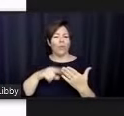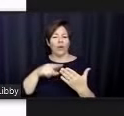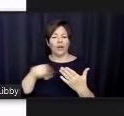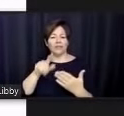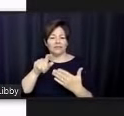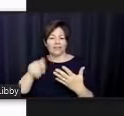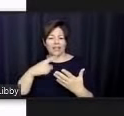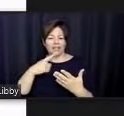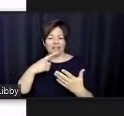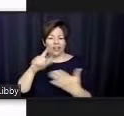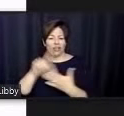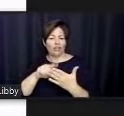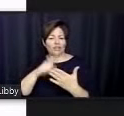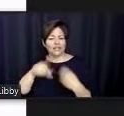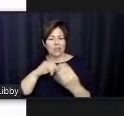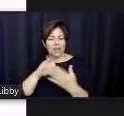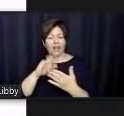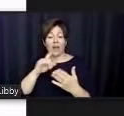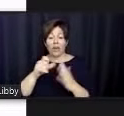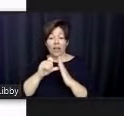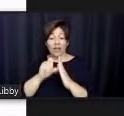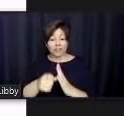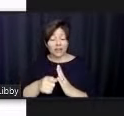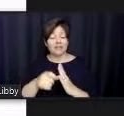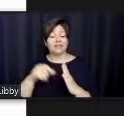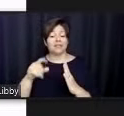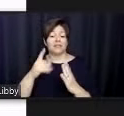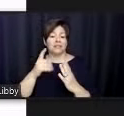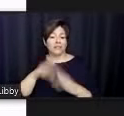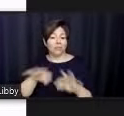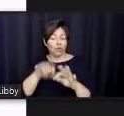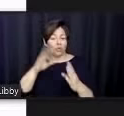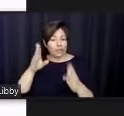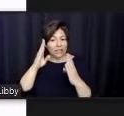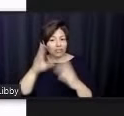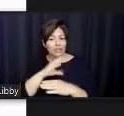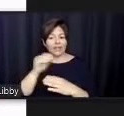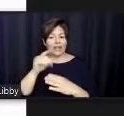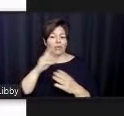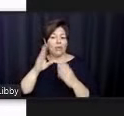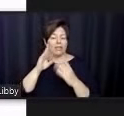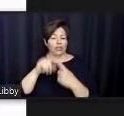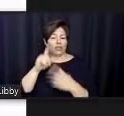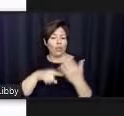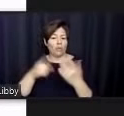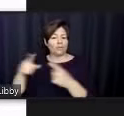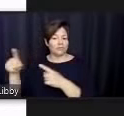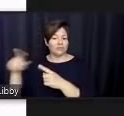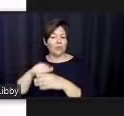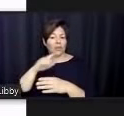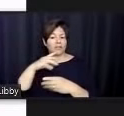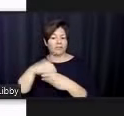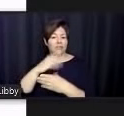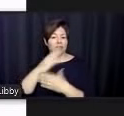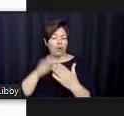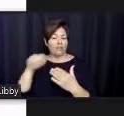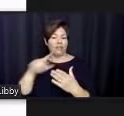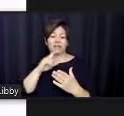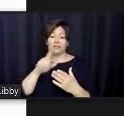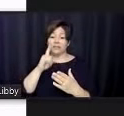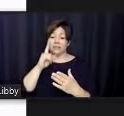I want to emphasize that it's important that we pay attention to this and we pay attention to what we're doing as a part of this because it really